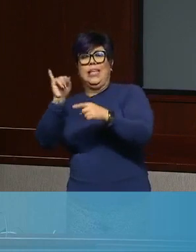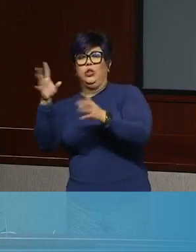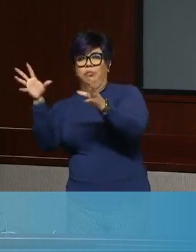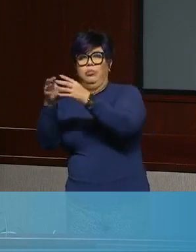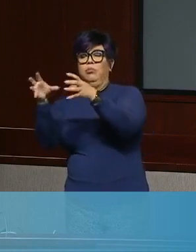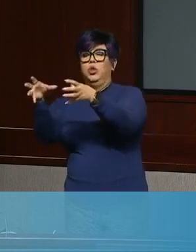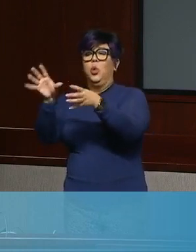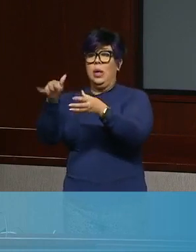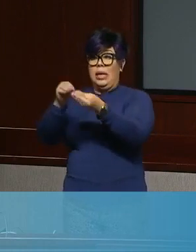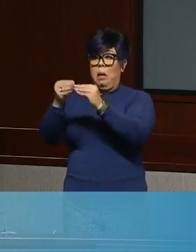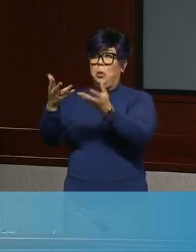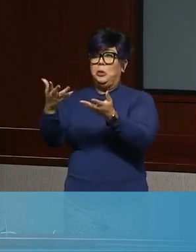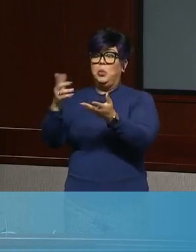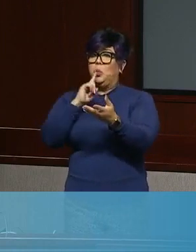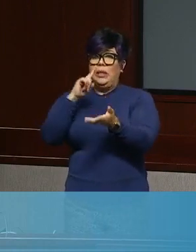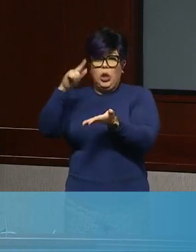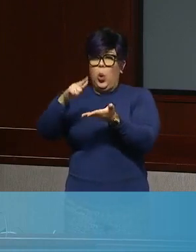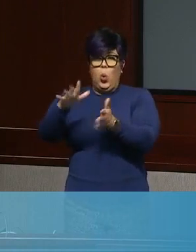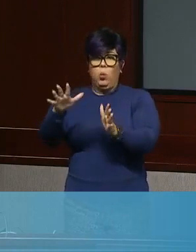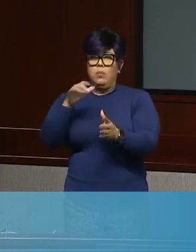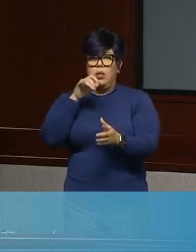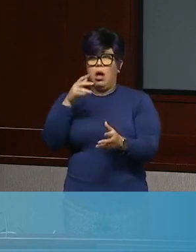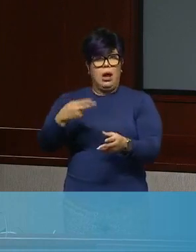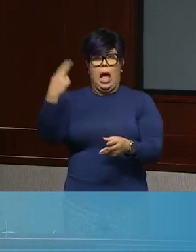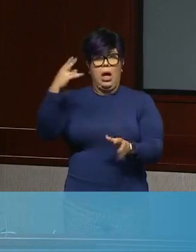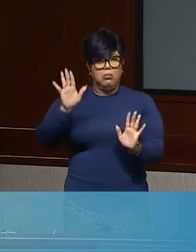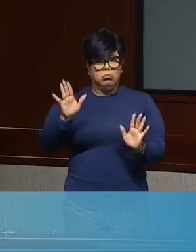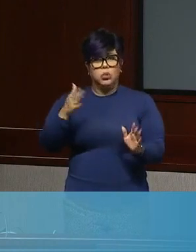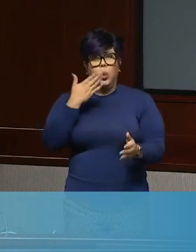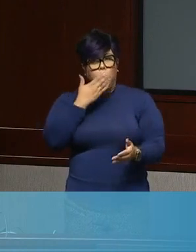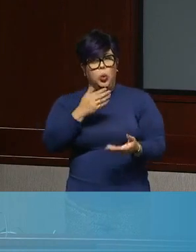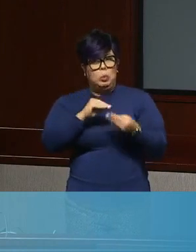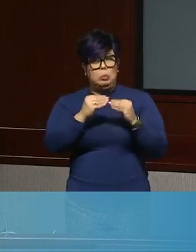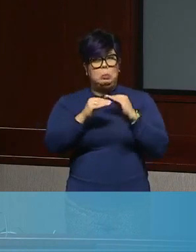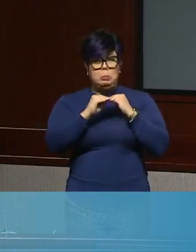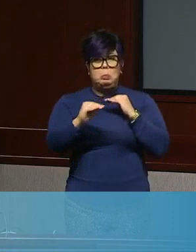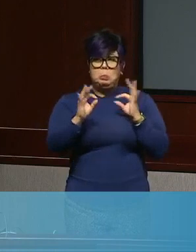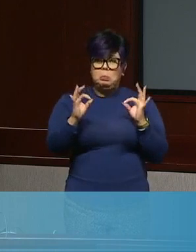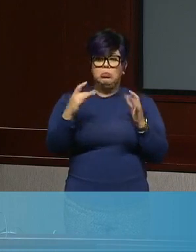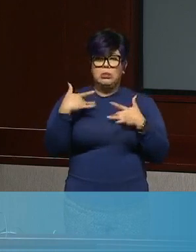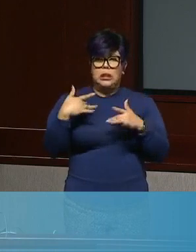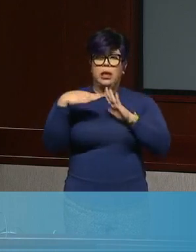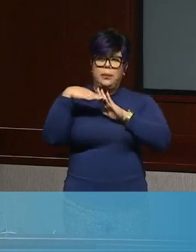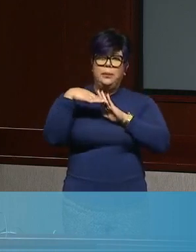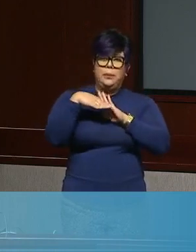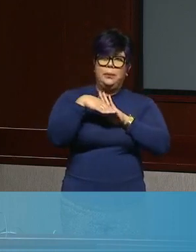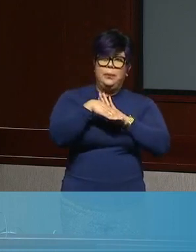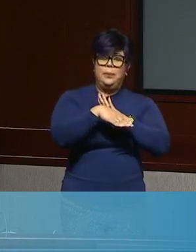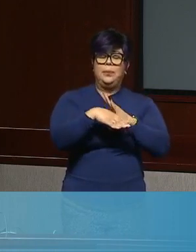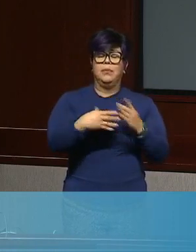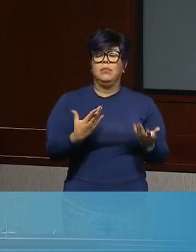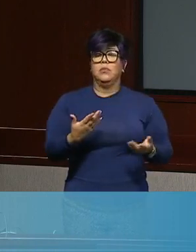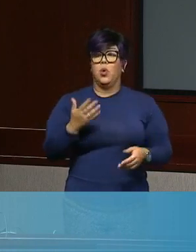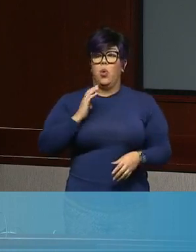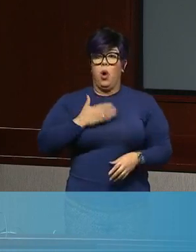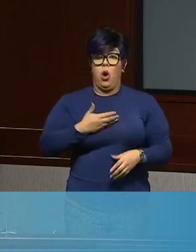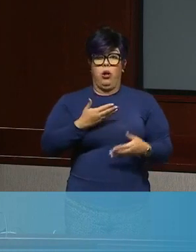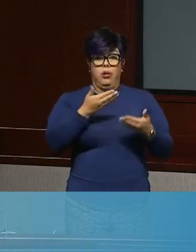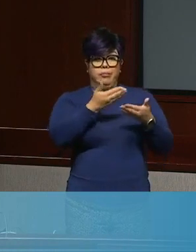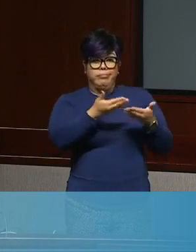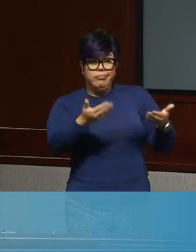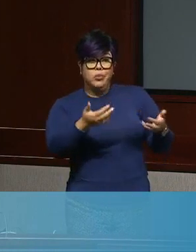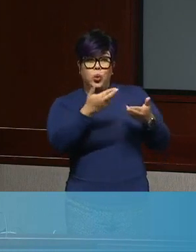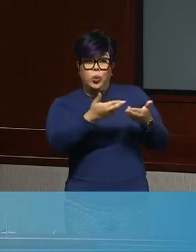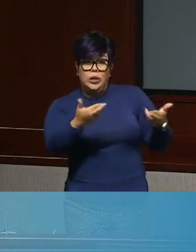at or near the lowest we've had in quite some time. So the numbers are trending down and our resources in